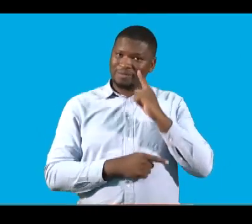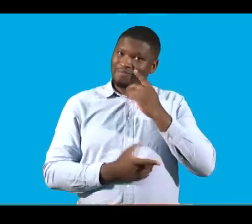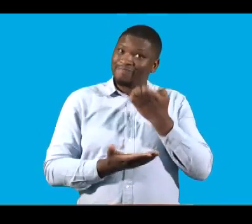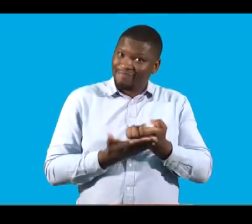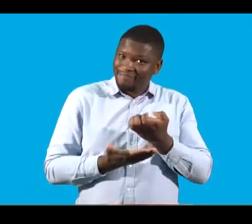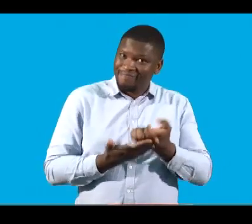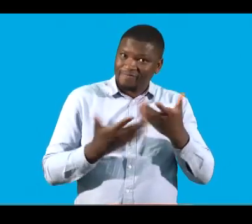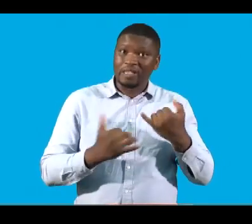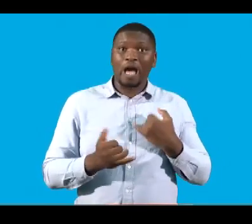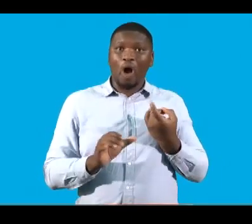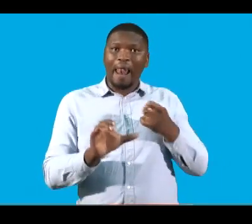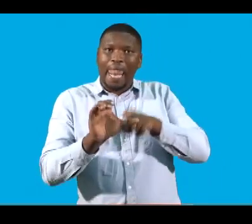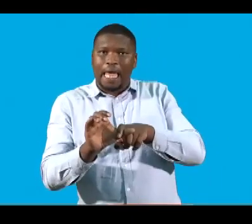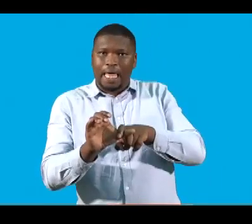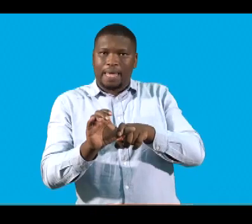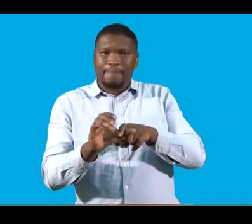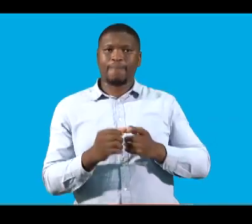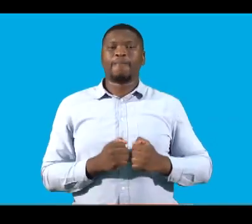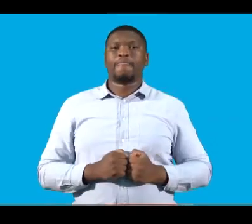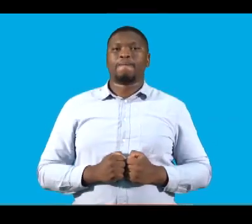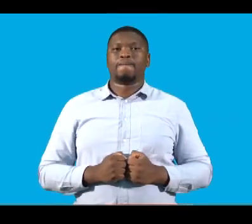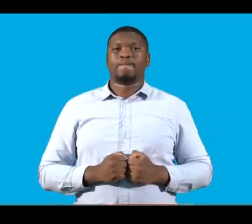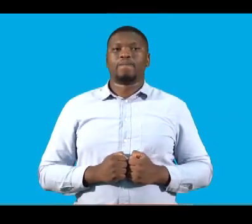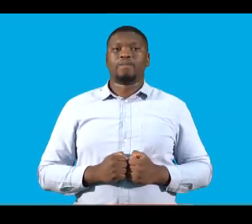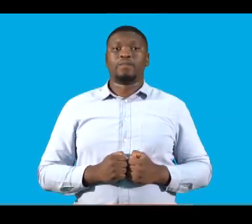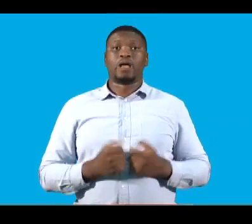once again would be evidence. Now we are linking it.